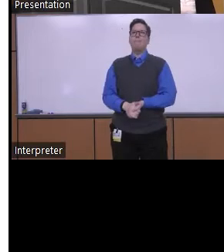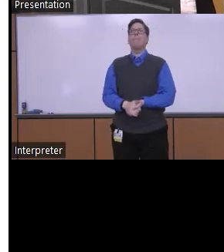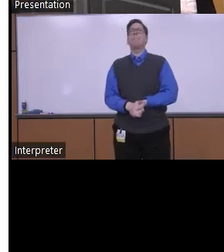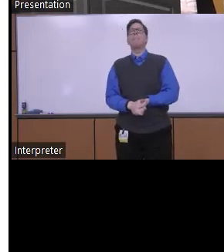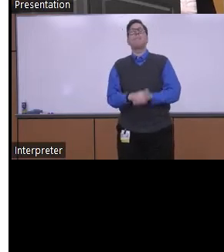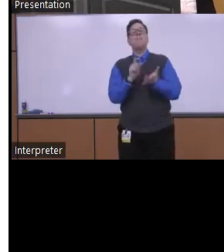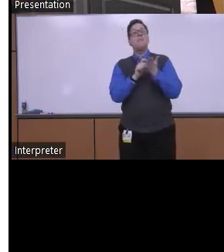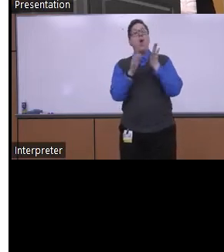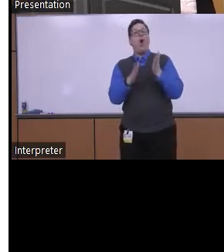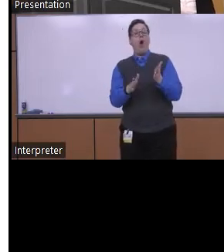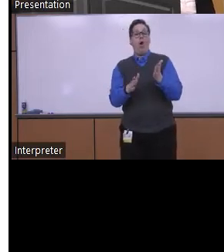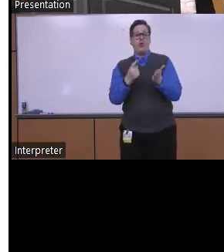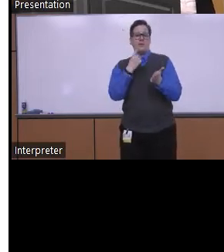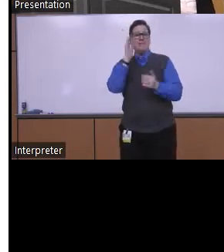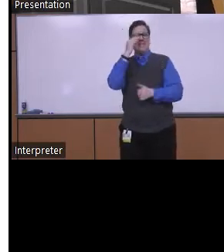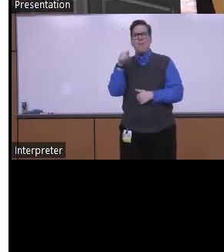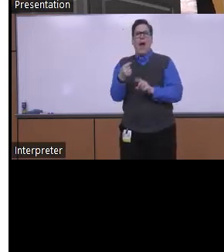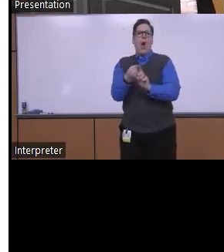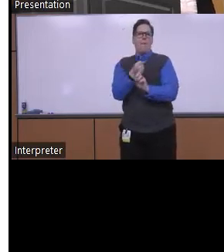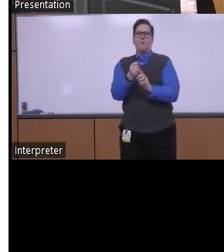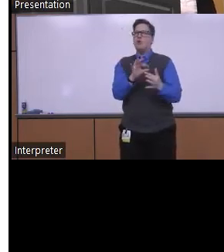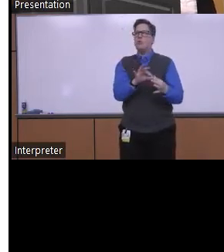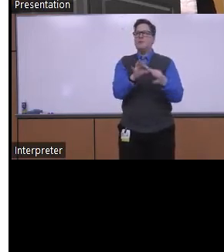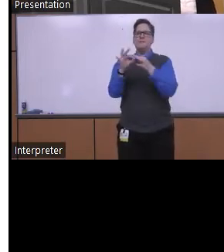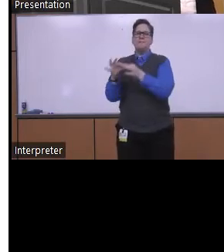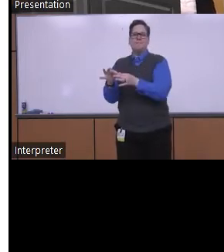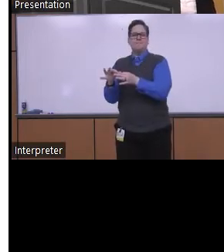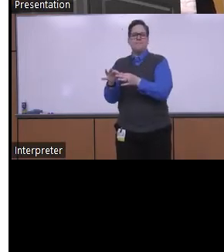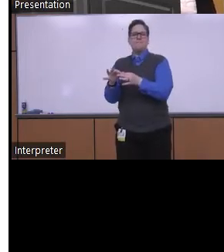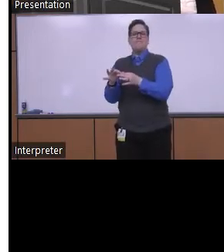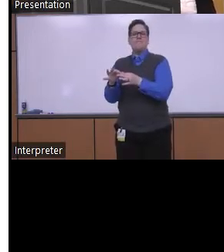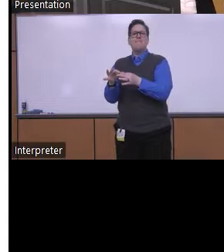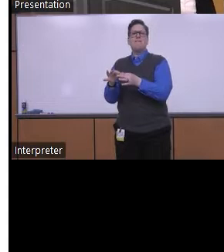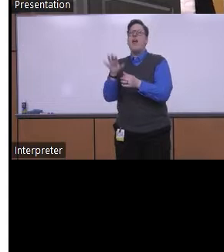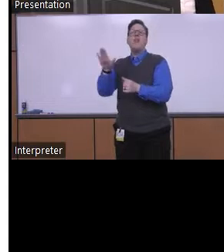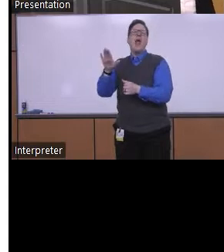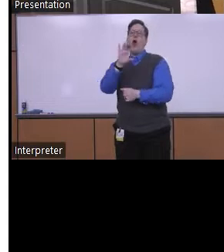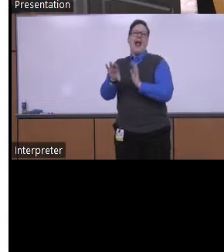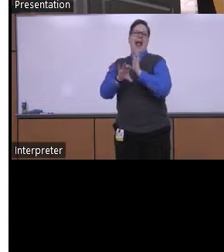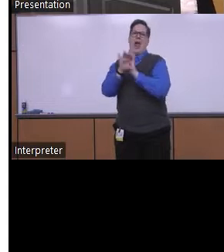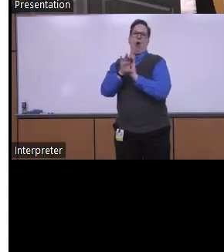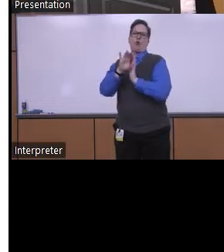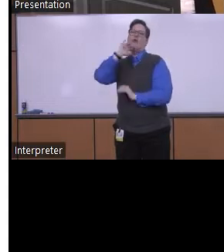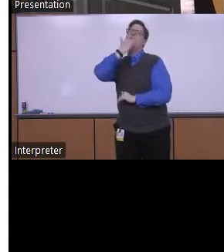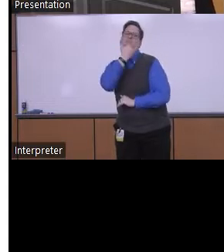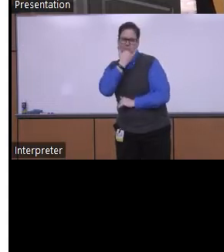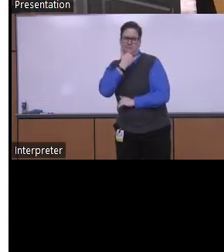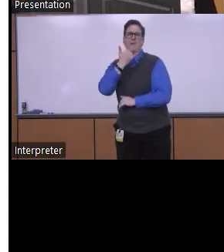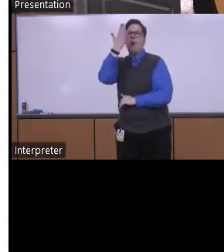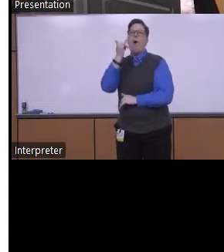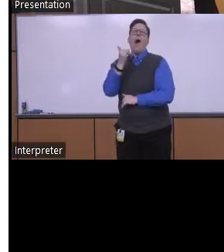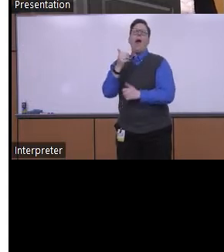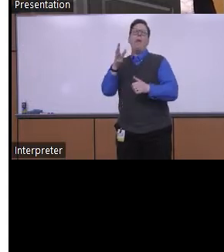authors suggested that the abuse was related to some defect of character that allowed parents to act on